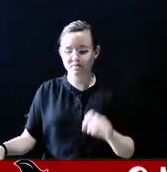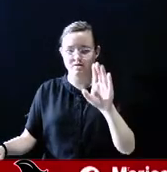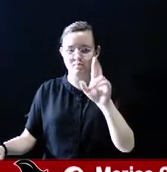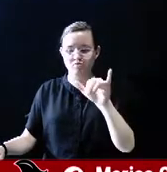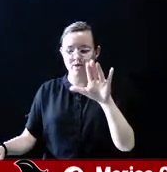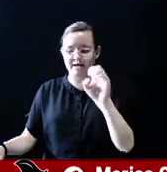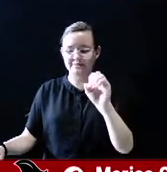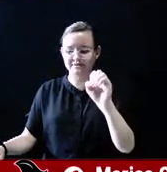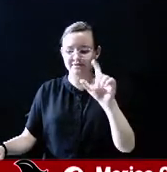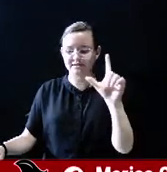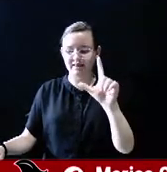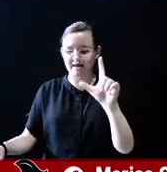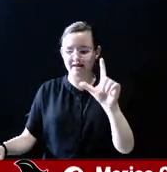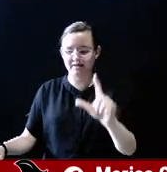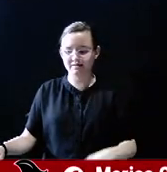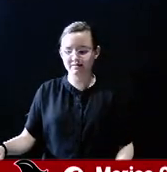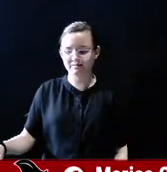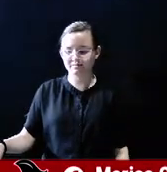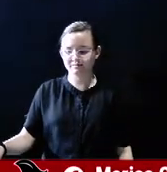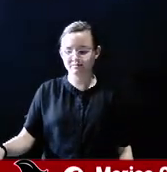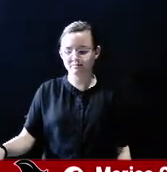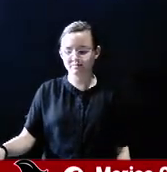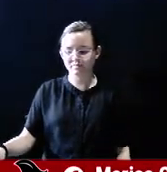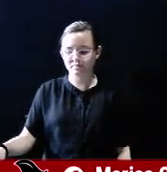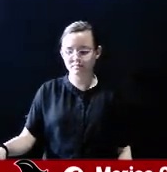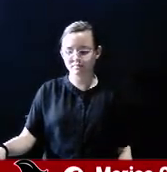Bryce Isaiah Lane.